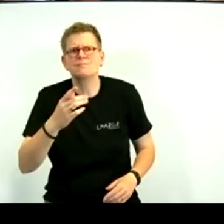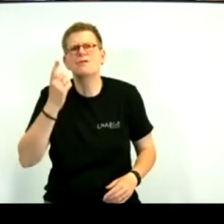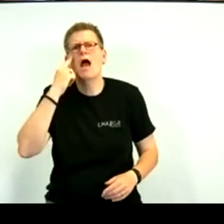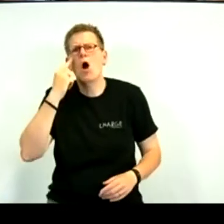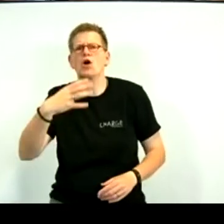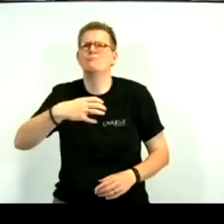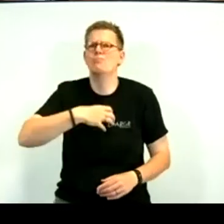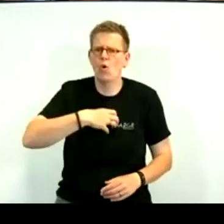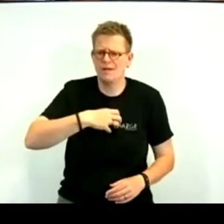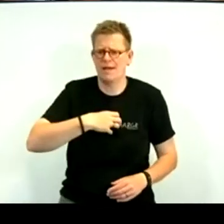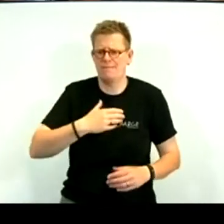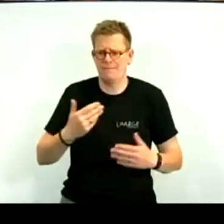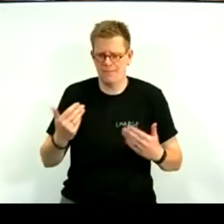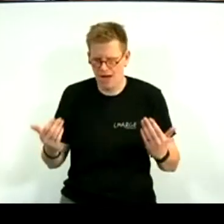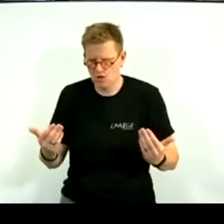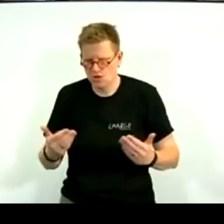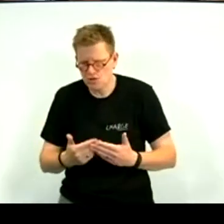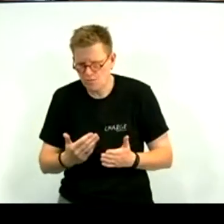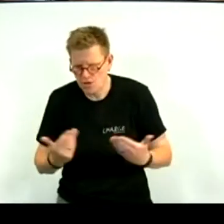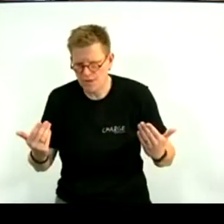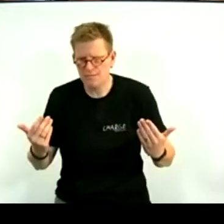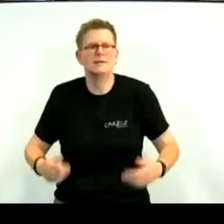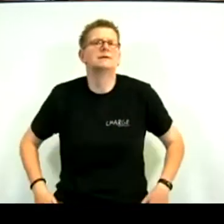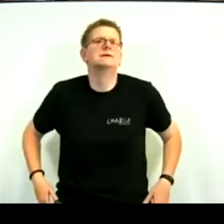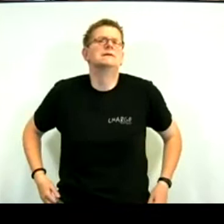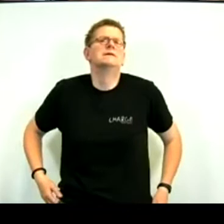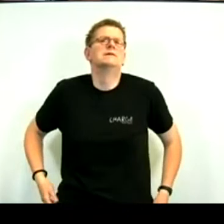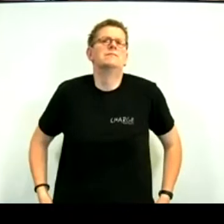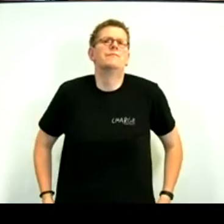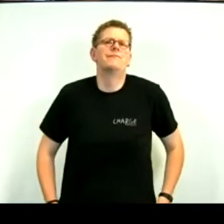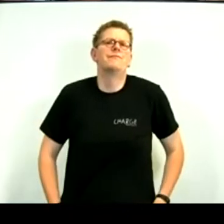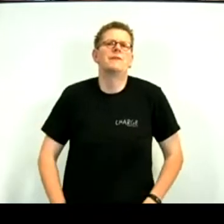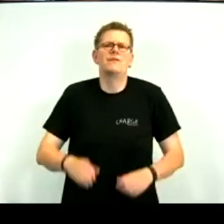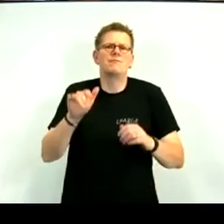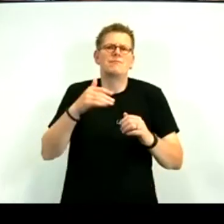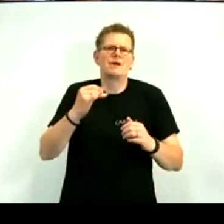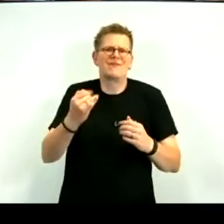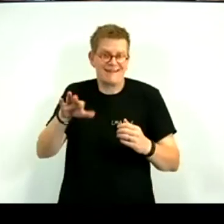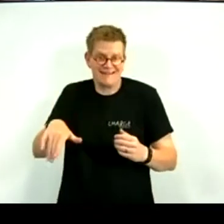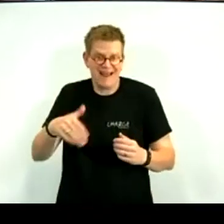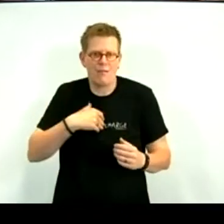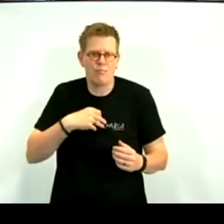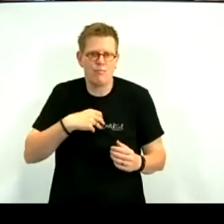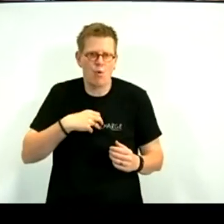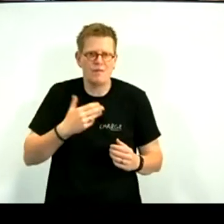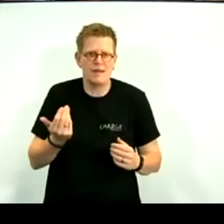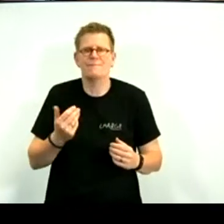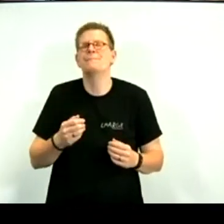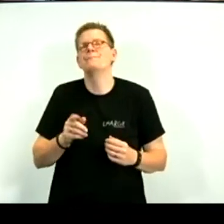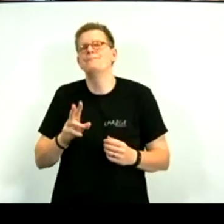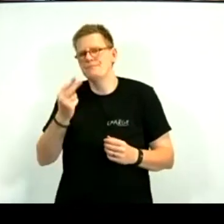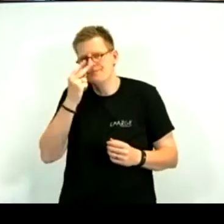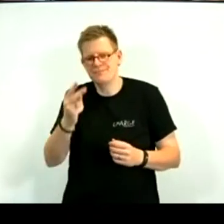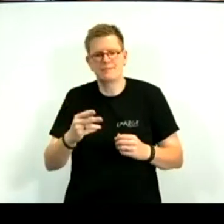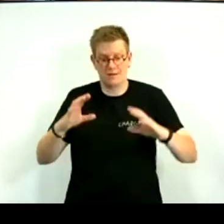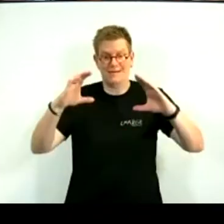with the problem, it can be quite useful to remember this cross-section of the eye to help you think about where